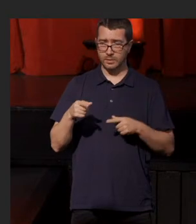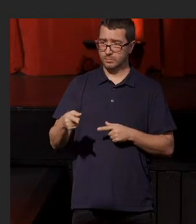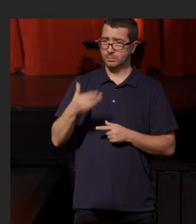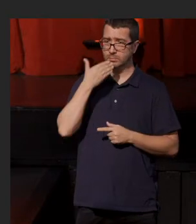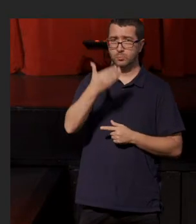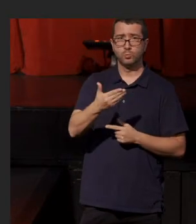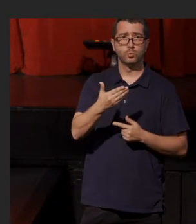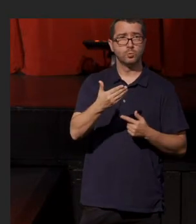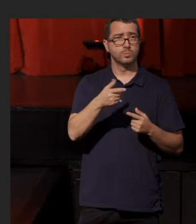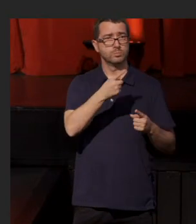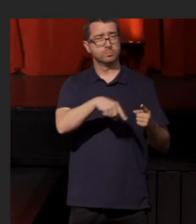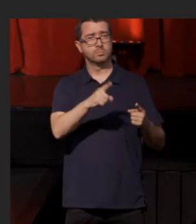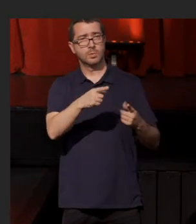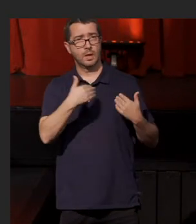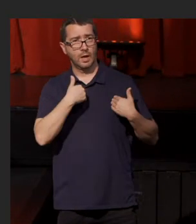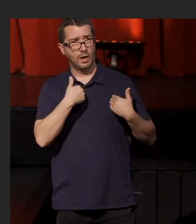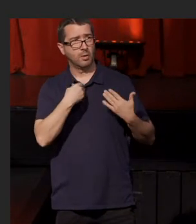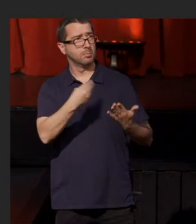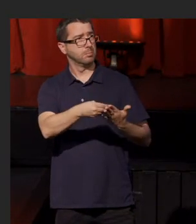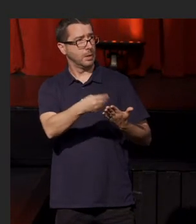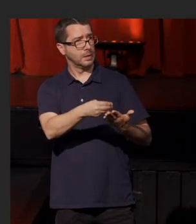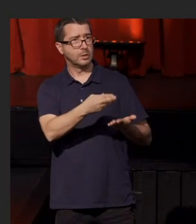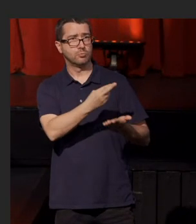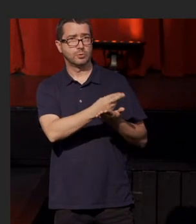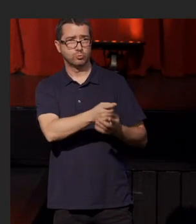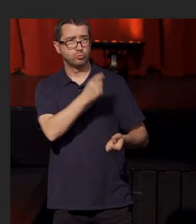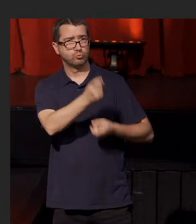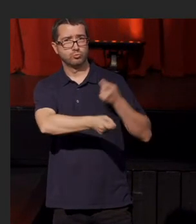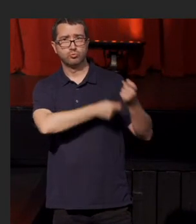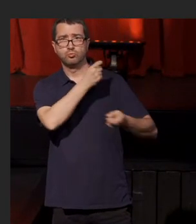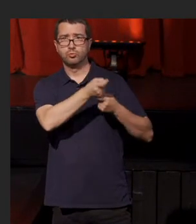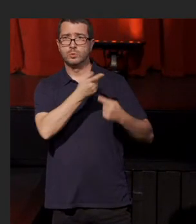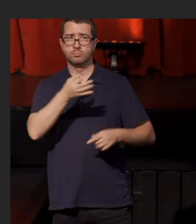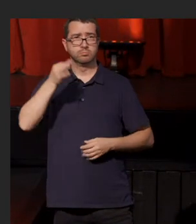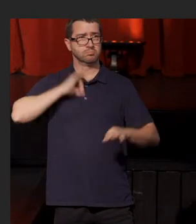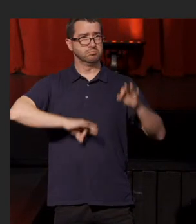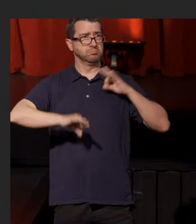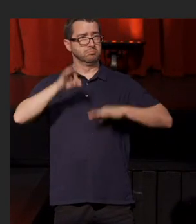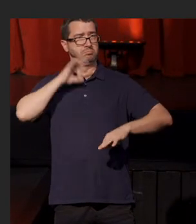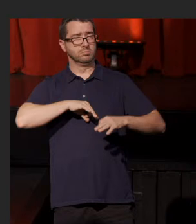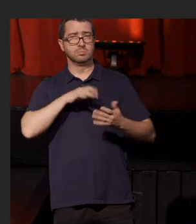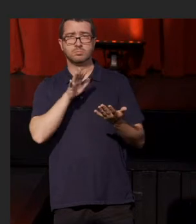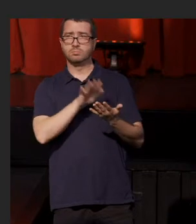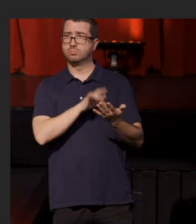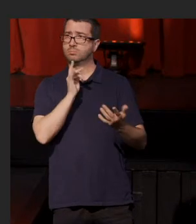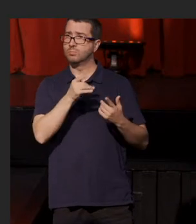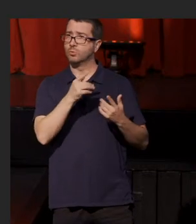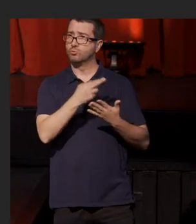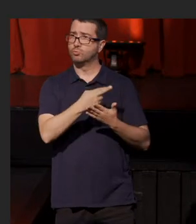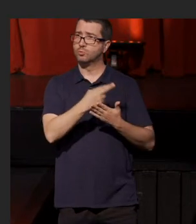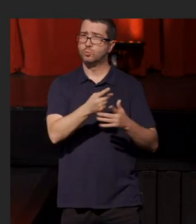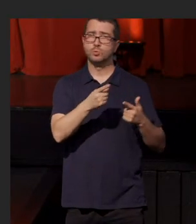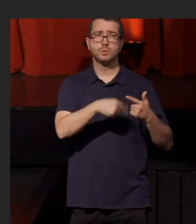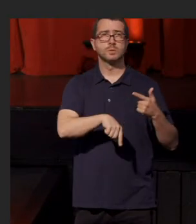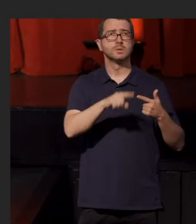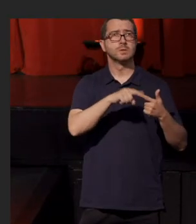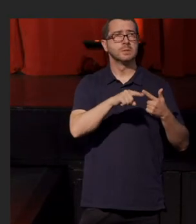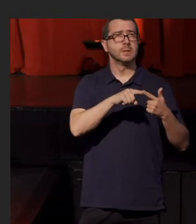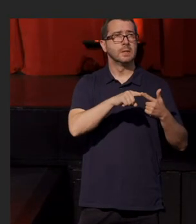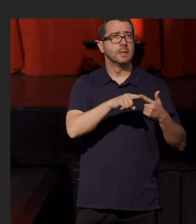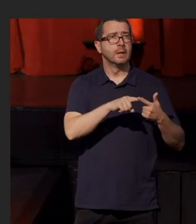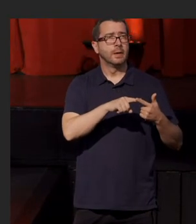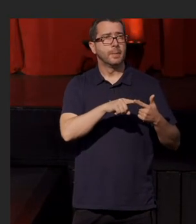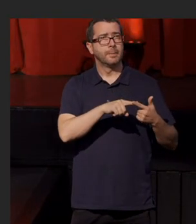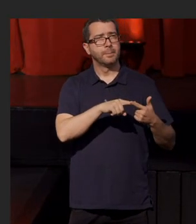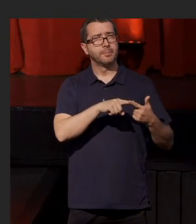well-resourced actors that are making a lot of money, putting a lot of resources and capabilities into doing the type of things